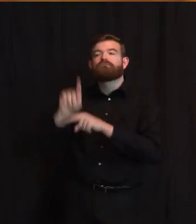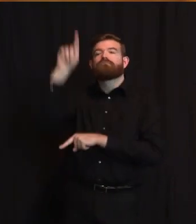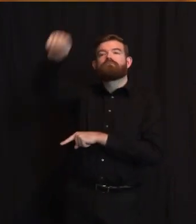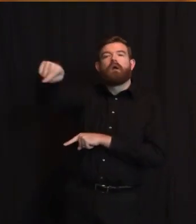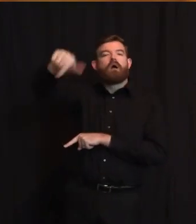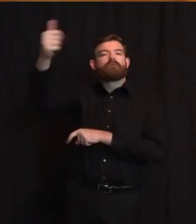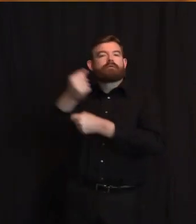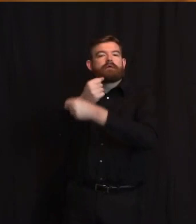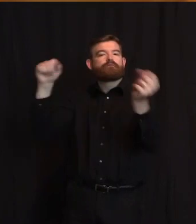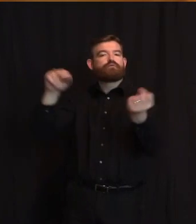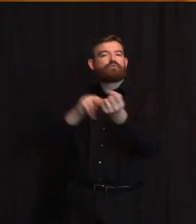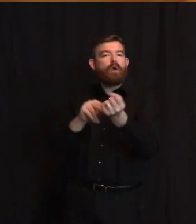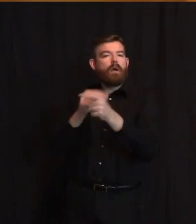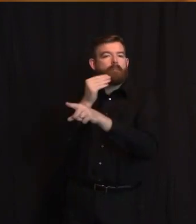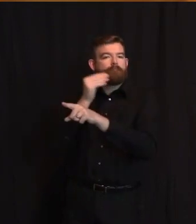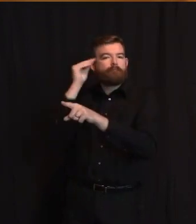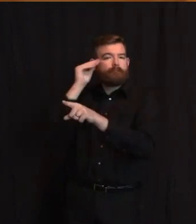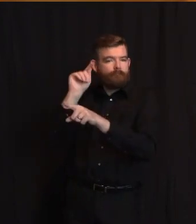to convalesce.